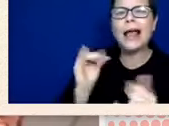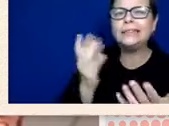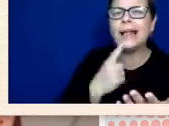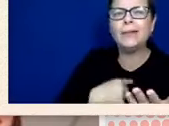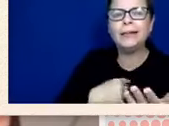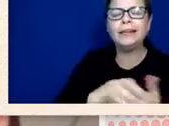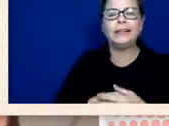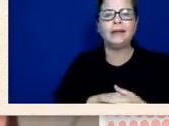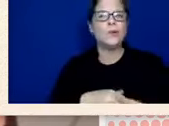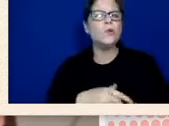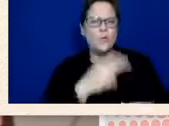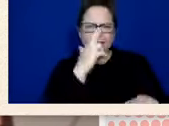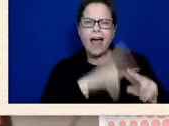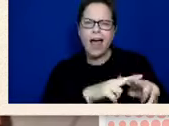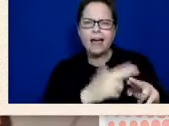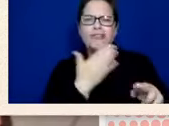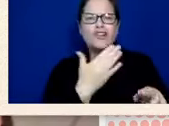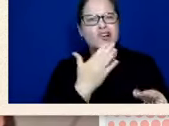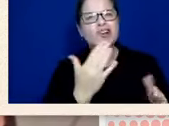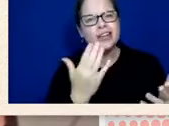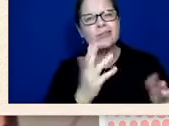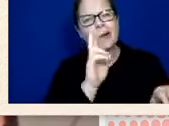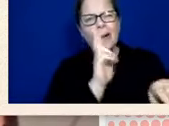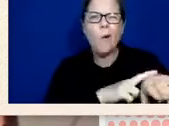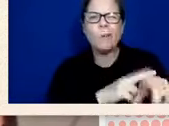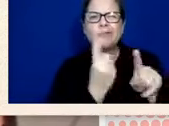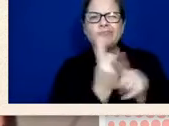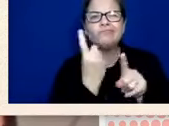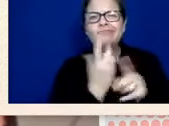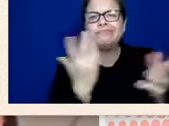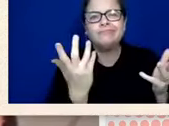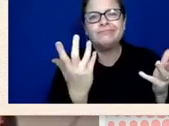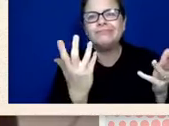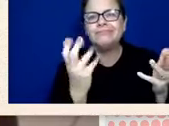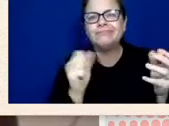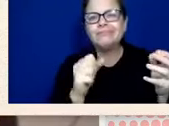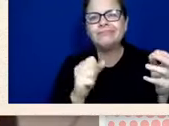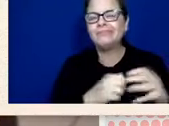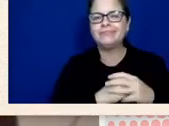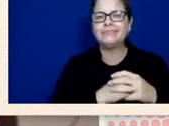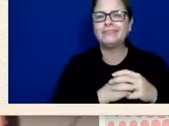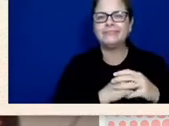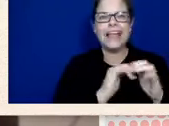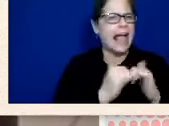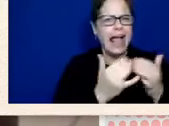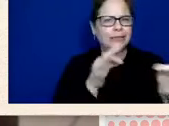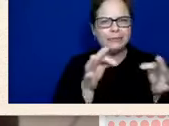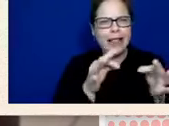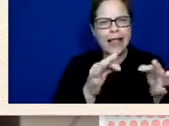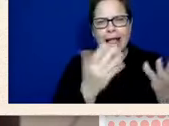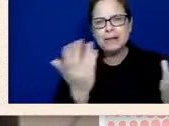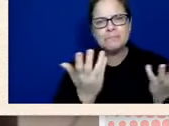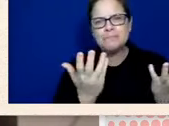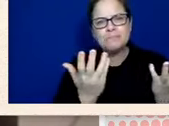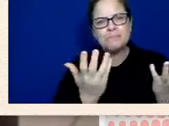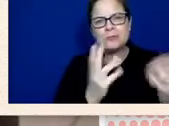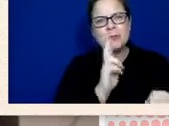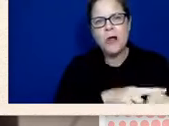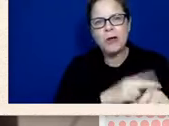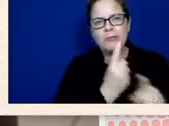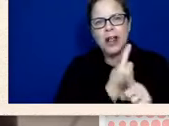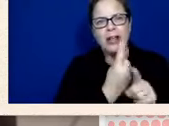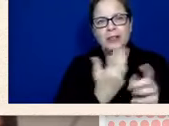It was fun. It was normal. Yes. I don't know how I would explain it.